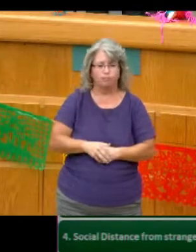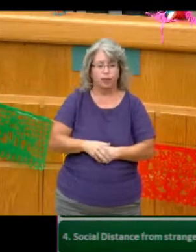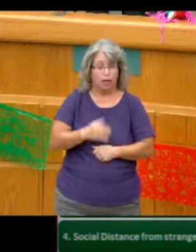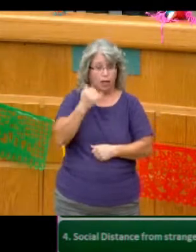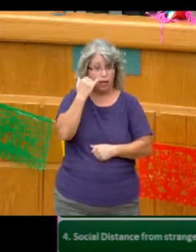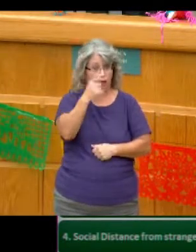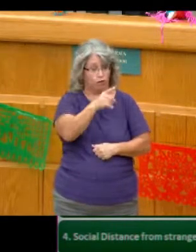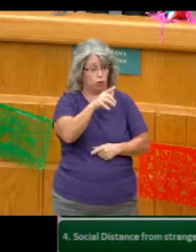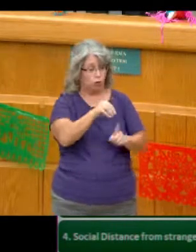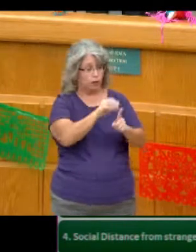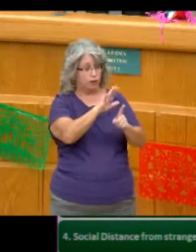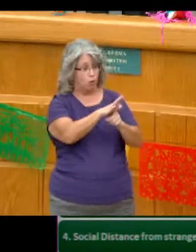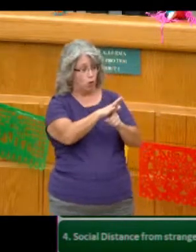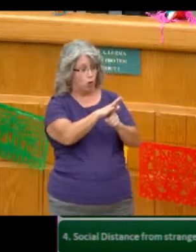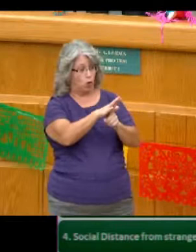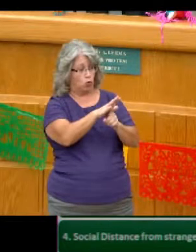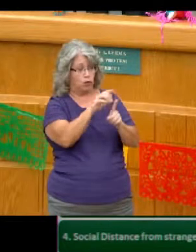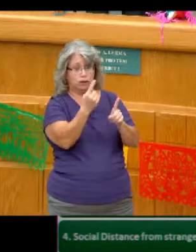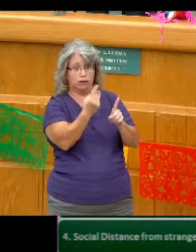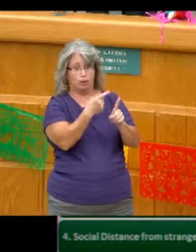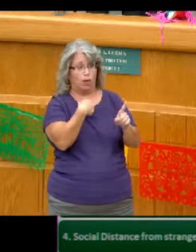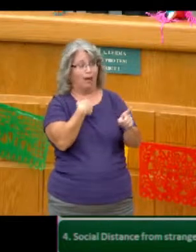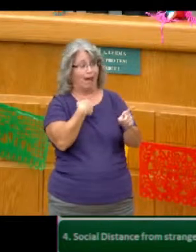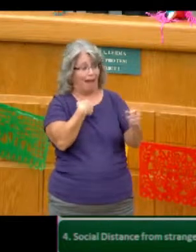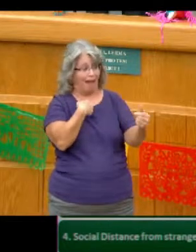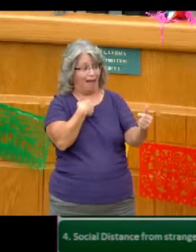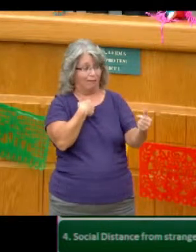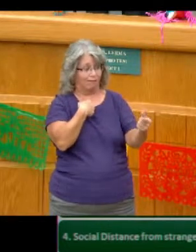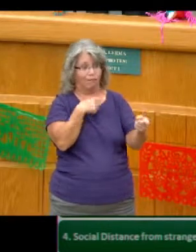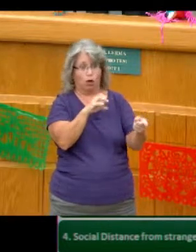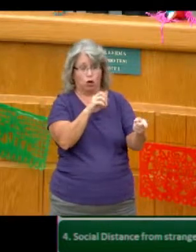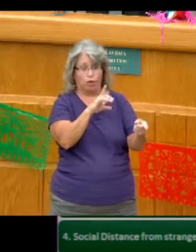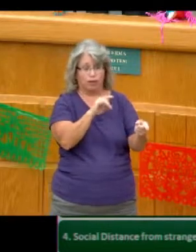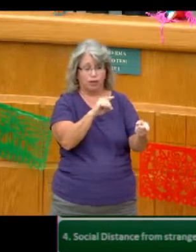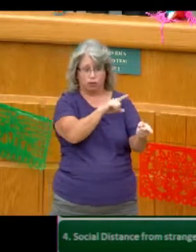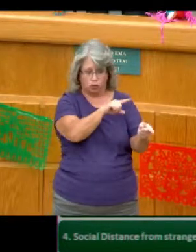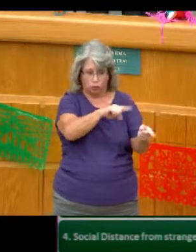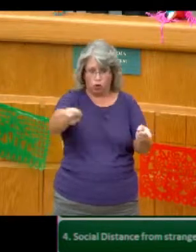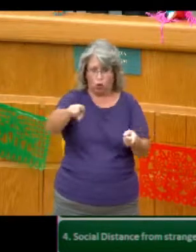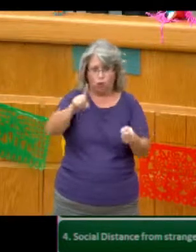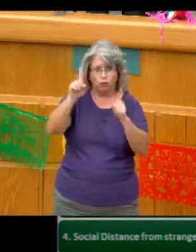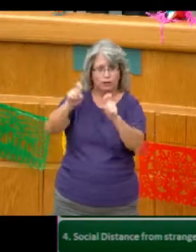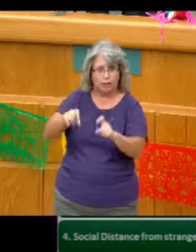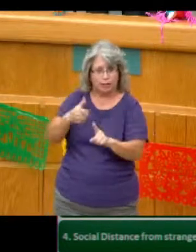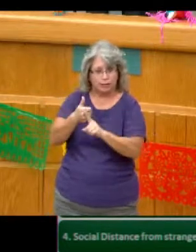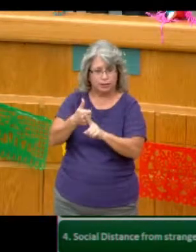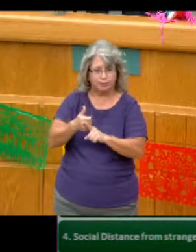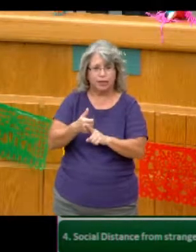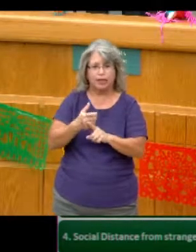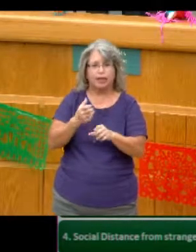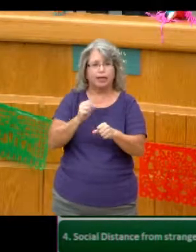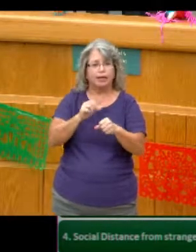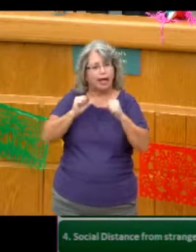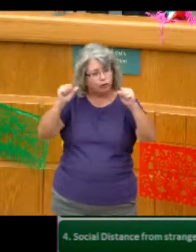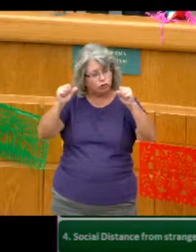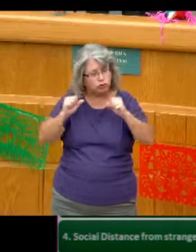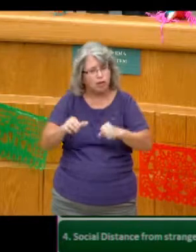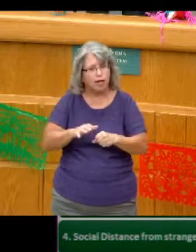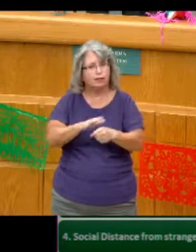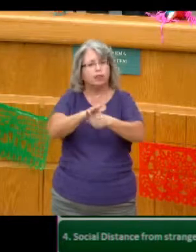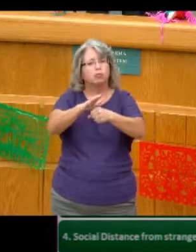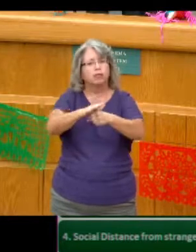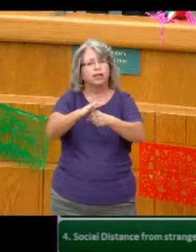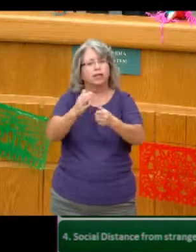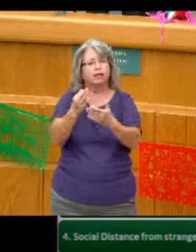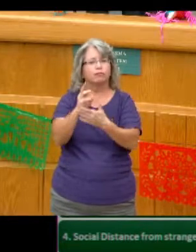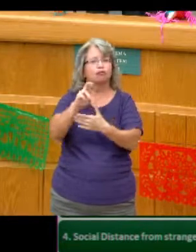get tested. Get daily exercise and fresh air. And finally, take care of yourselves and take